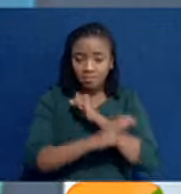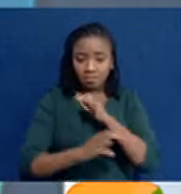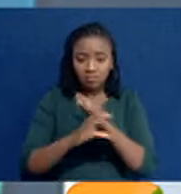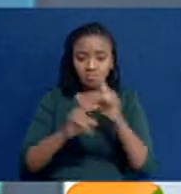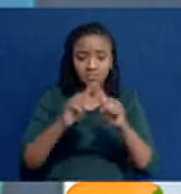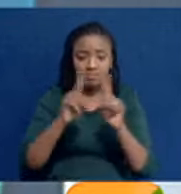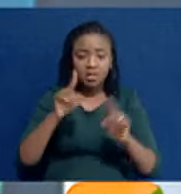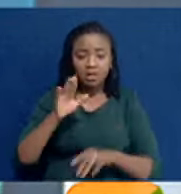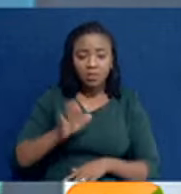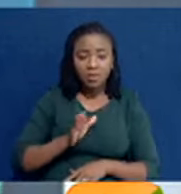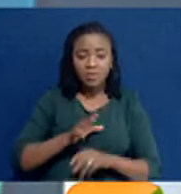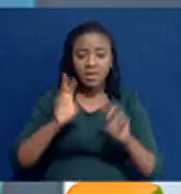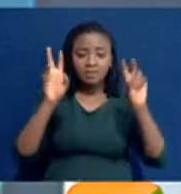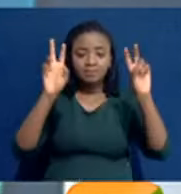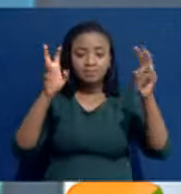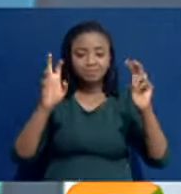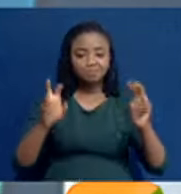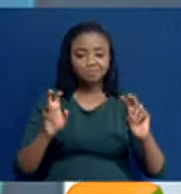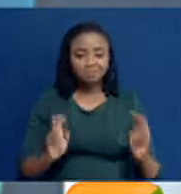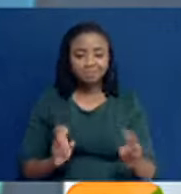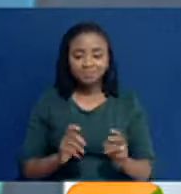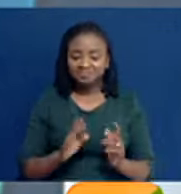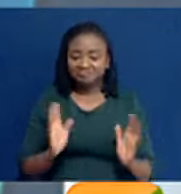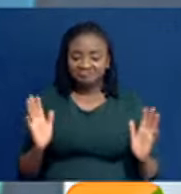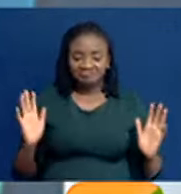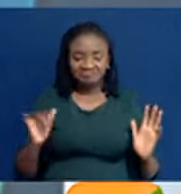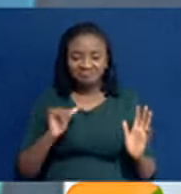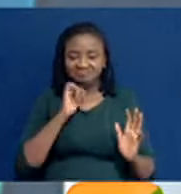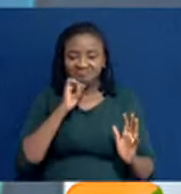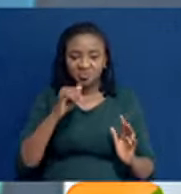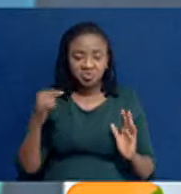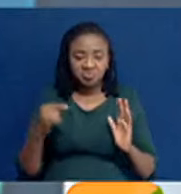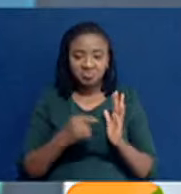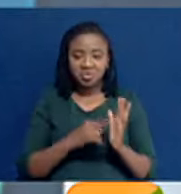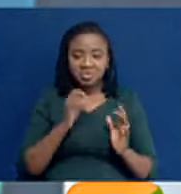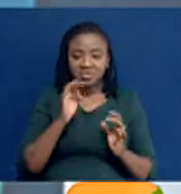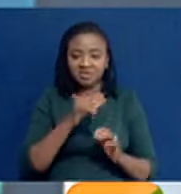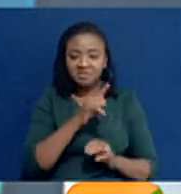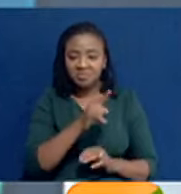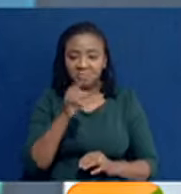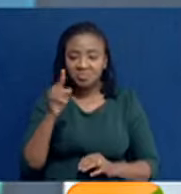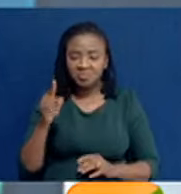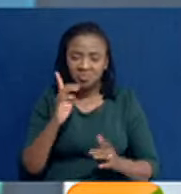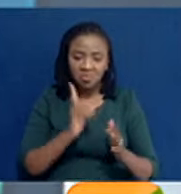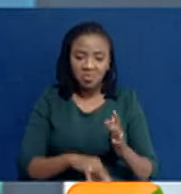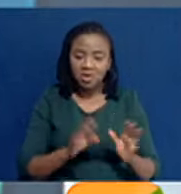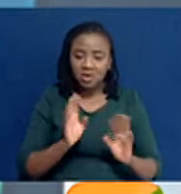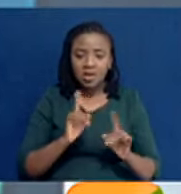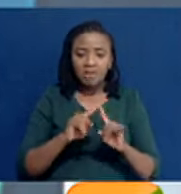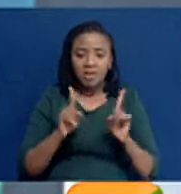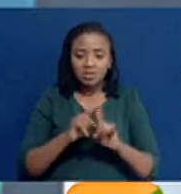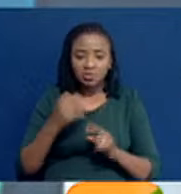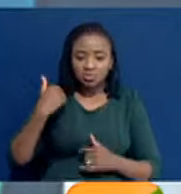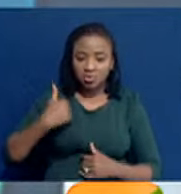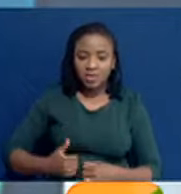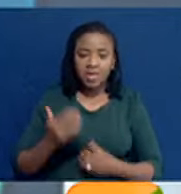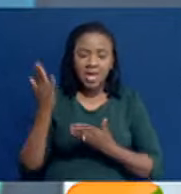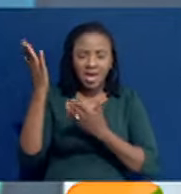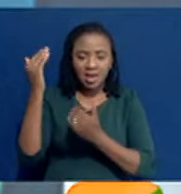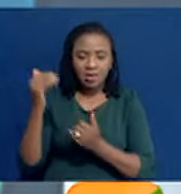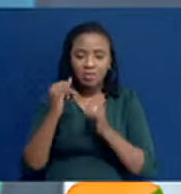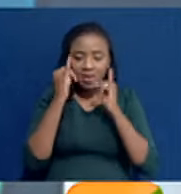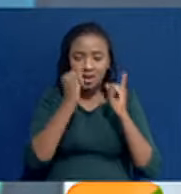issues, it did not matter whether you are this party or that. And I hope that the new